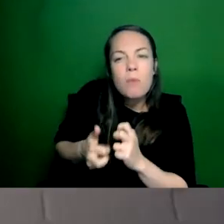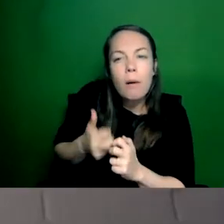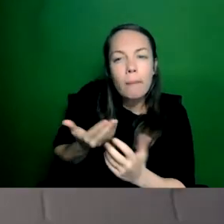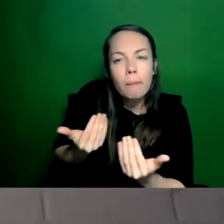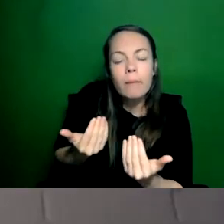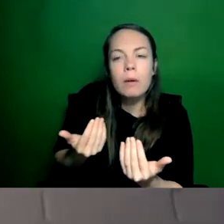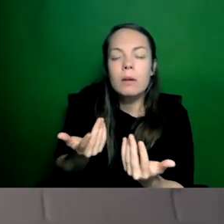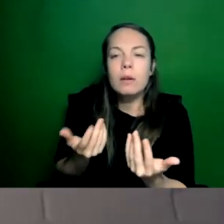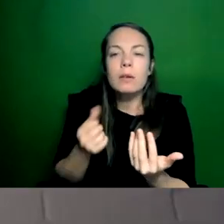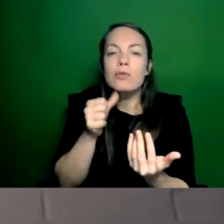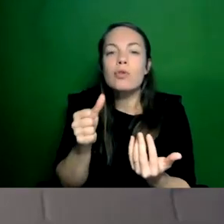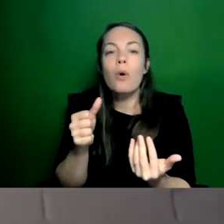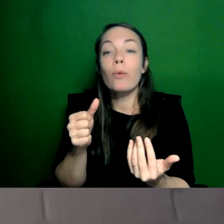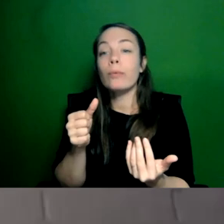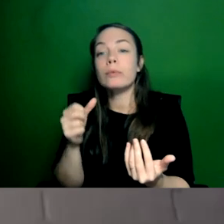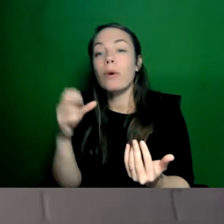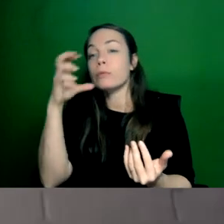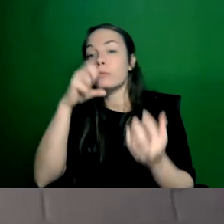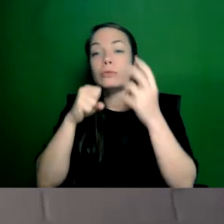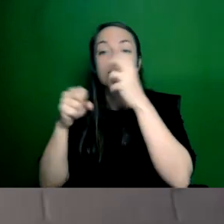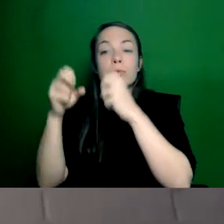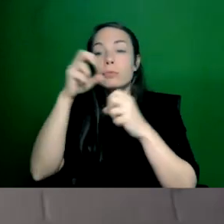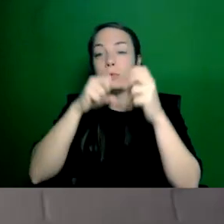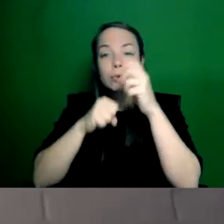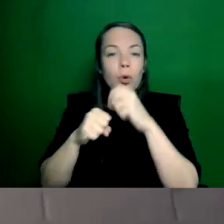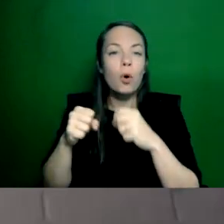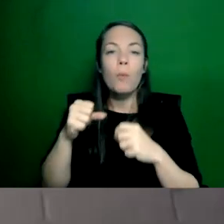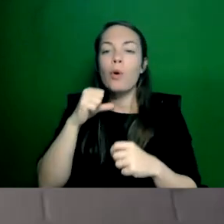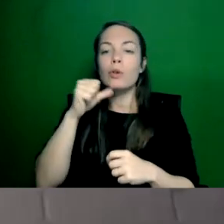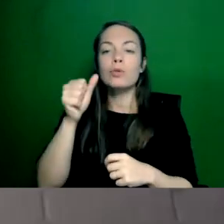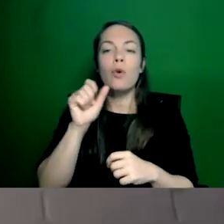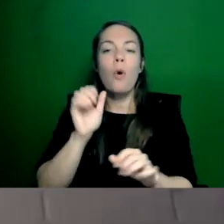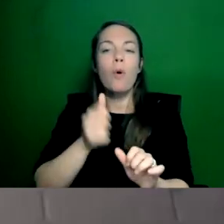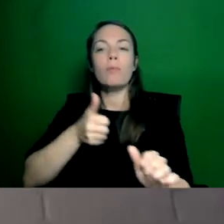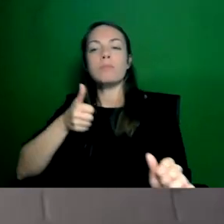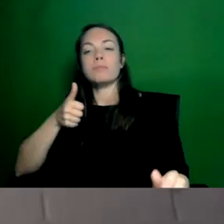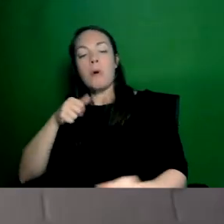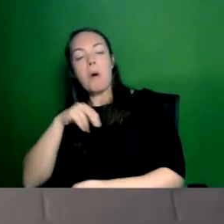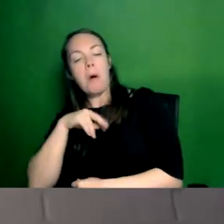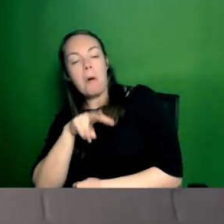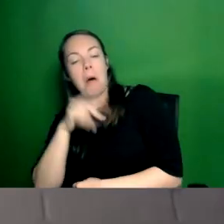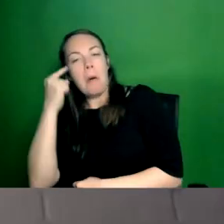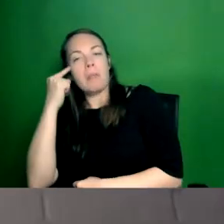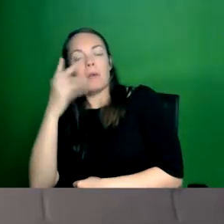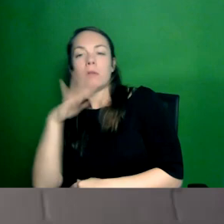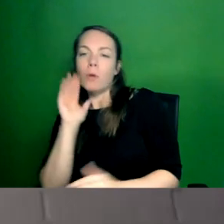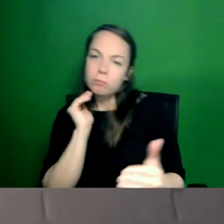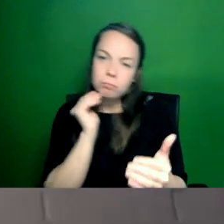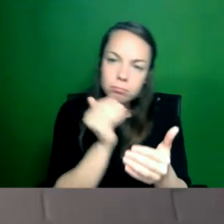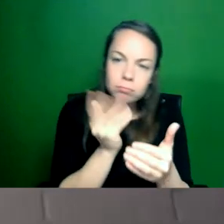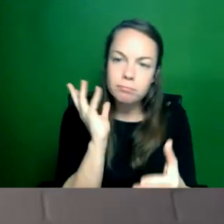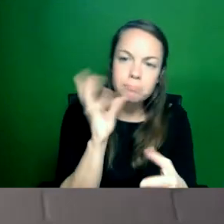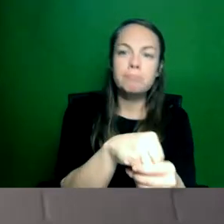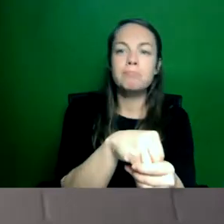this 15,000 foot view of things. No, we need to get right into communities and be hand in hand and be vulnerable.